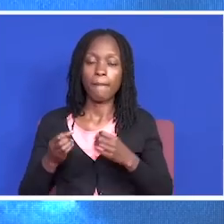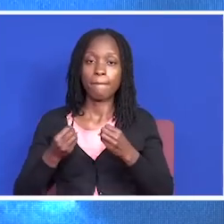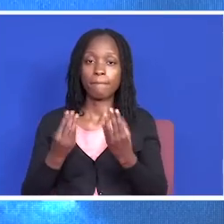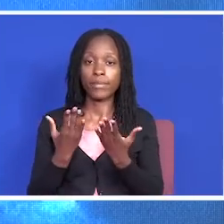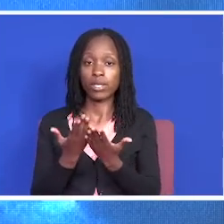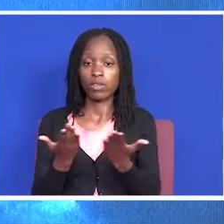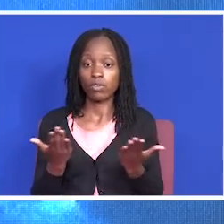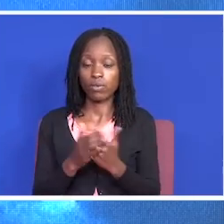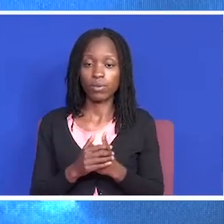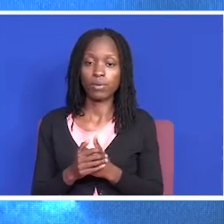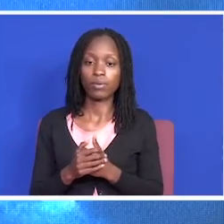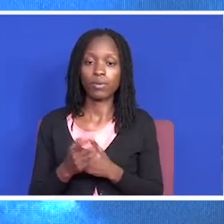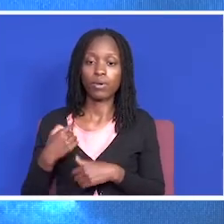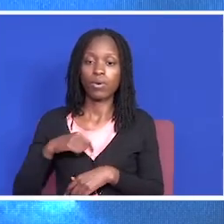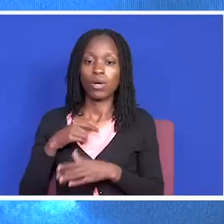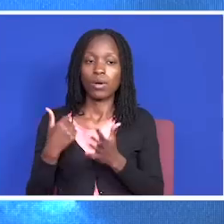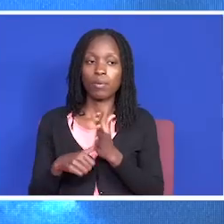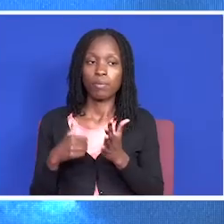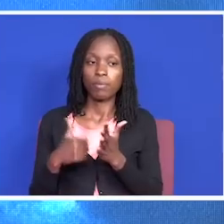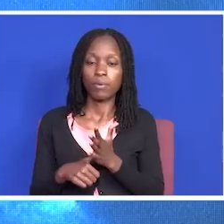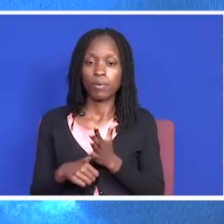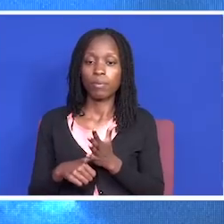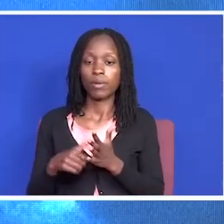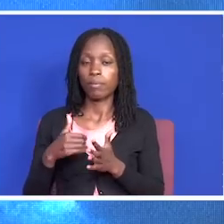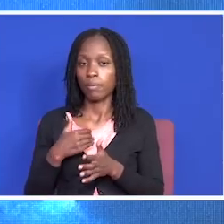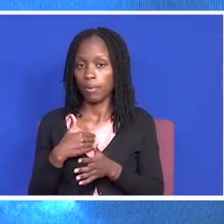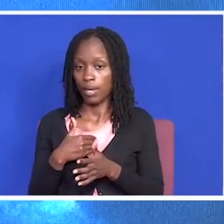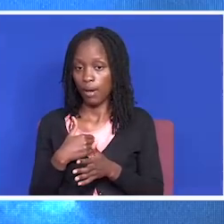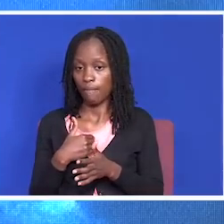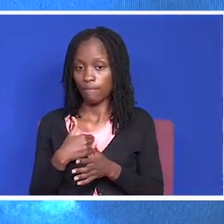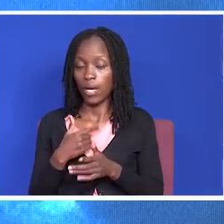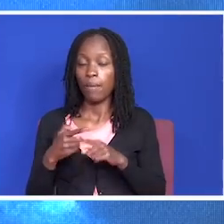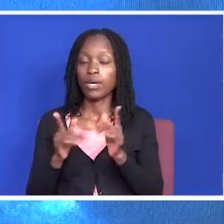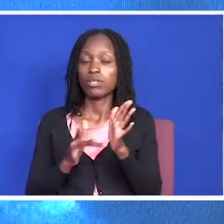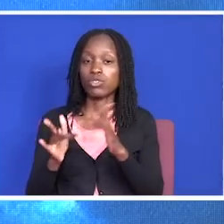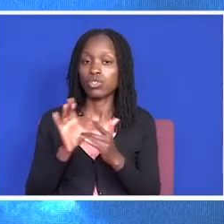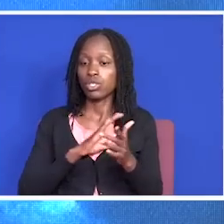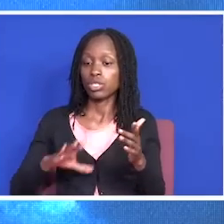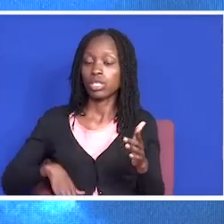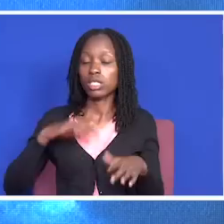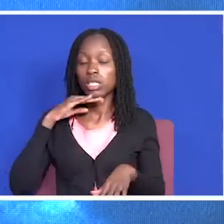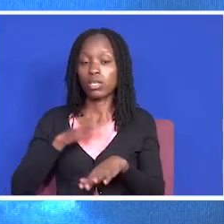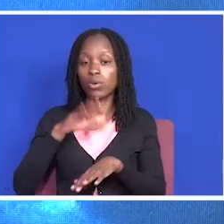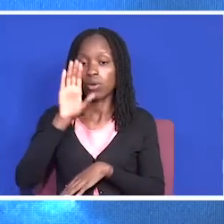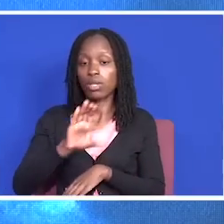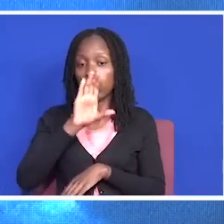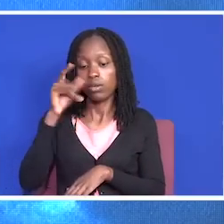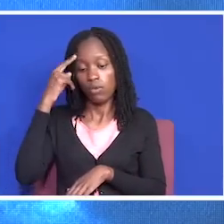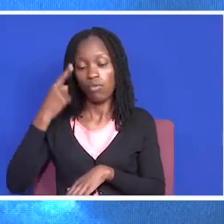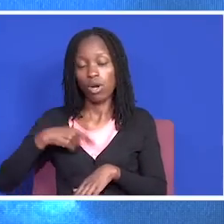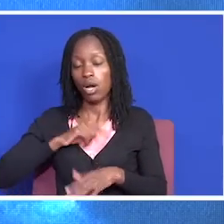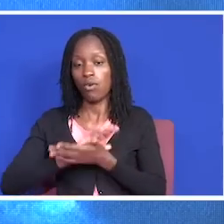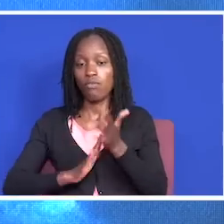many of us have problems measuring to that standard. But Jesus Christ died on the cross for our